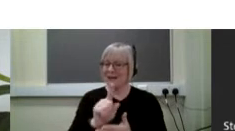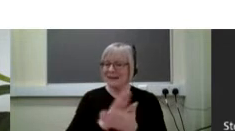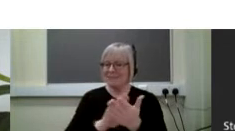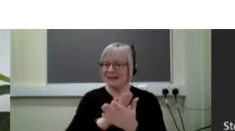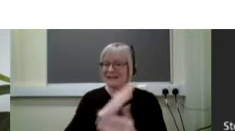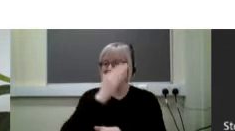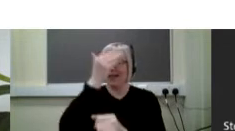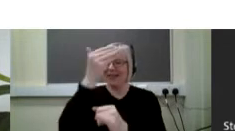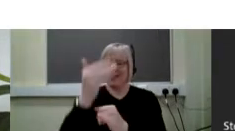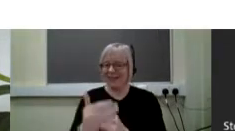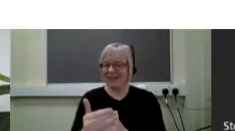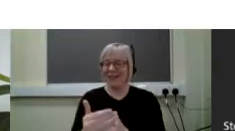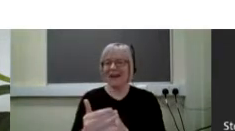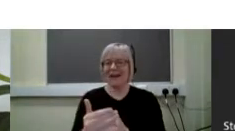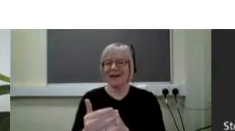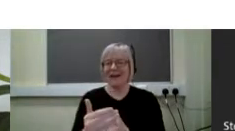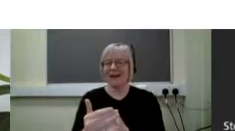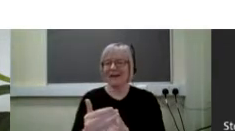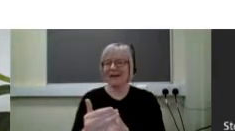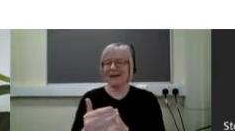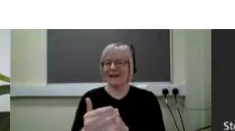this